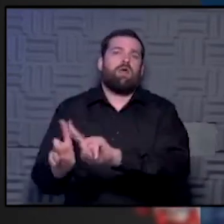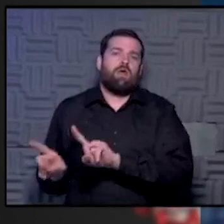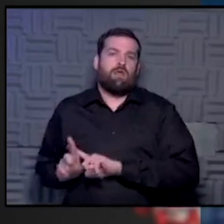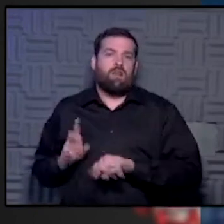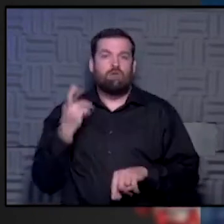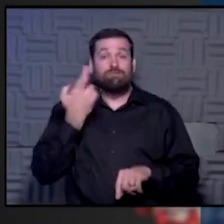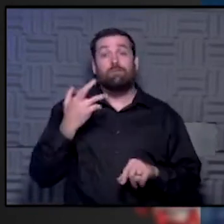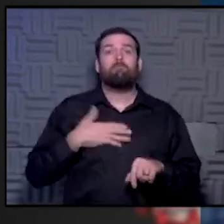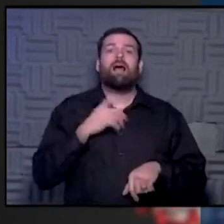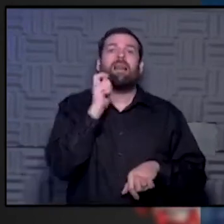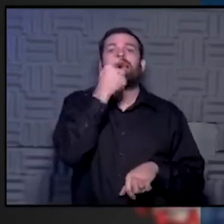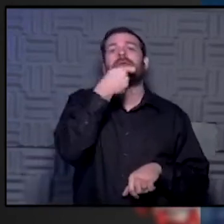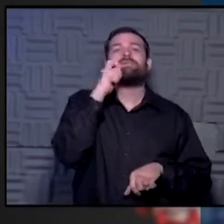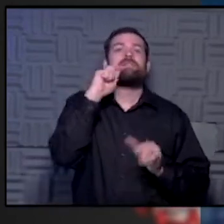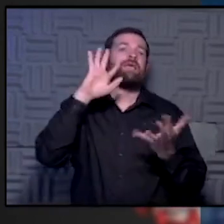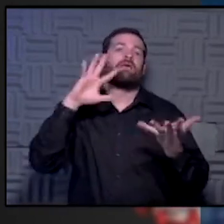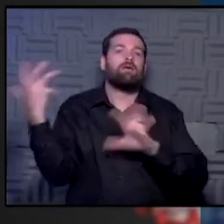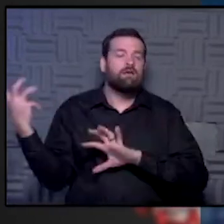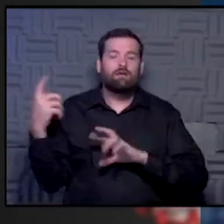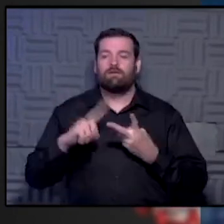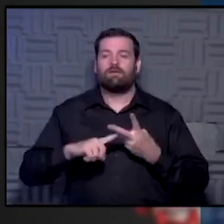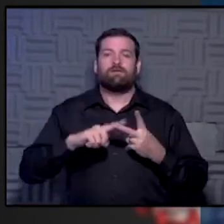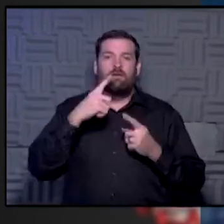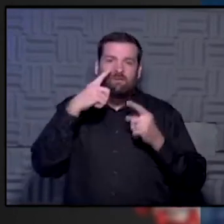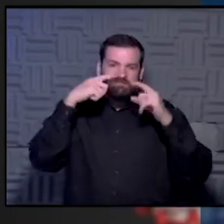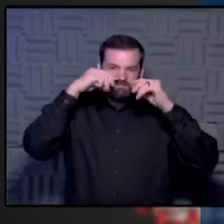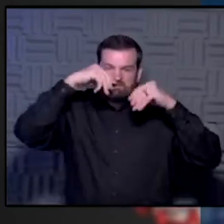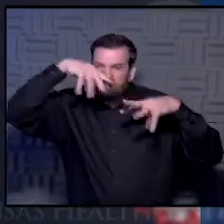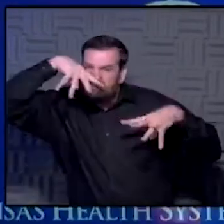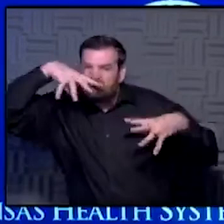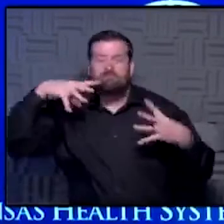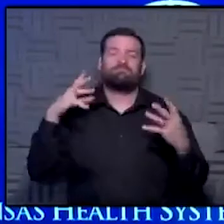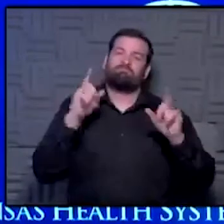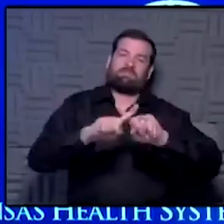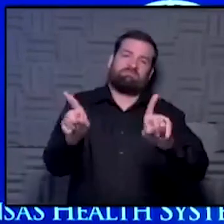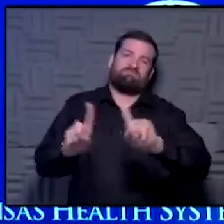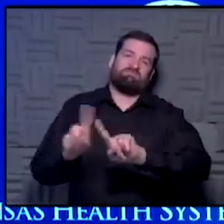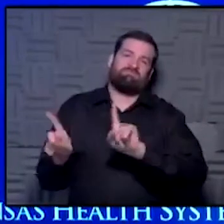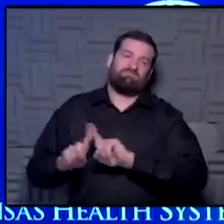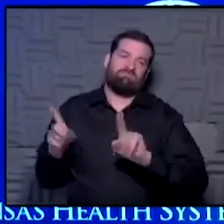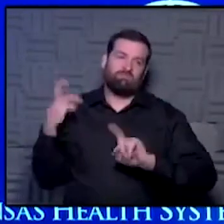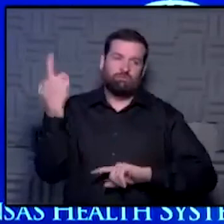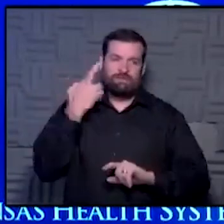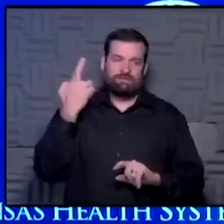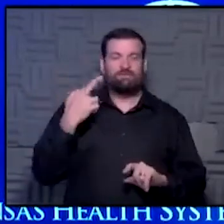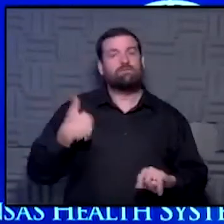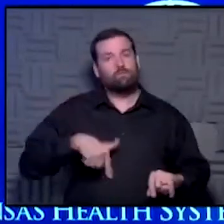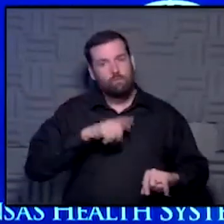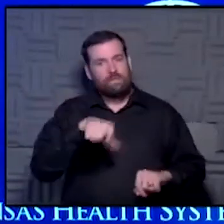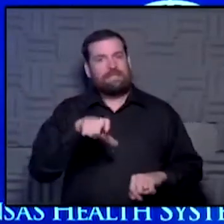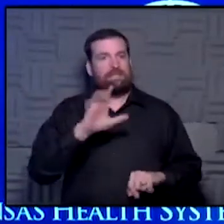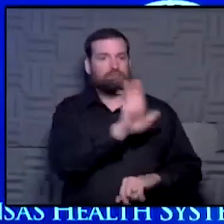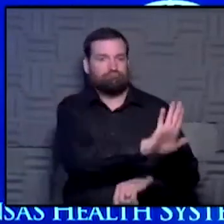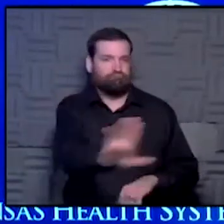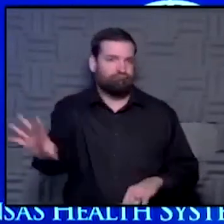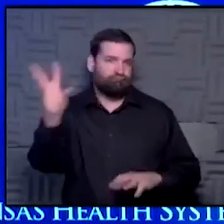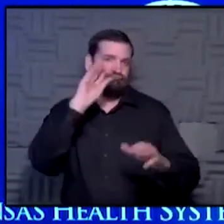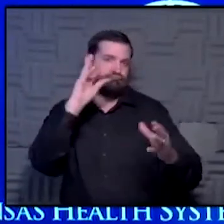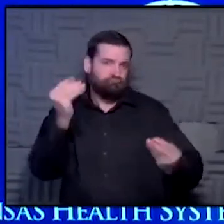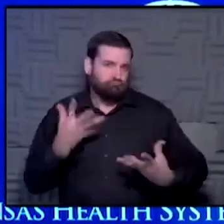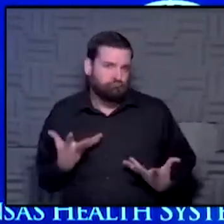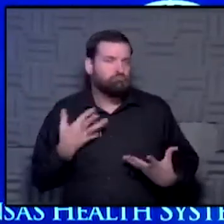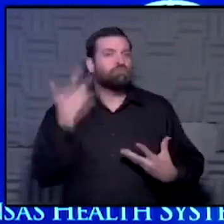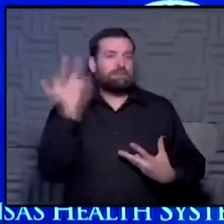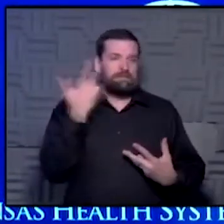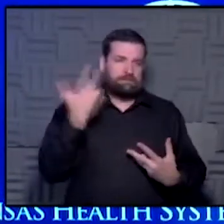my lipstick which goes wrong, my nose hairs are sticking out, lots of good reasons to wear a mask. We need to hear from you about all the great reasons that